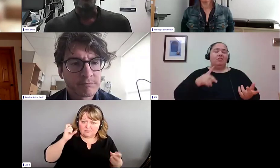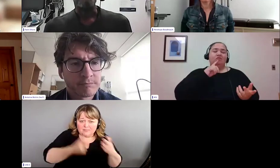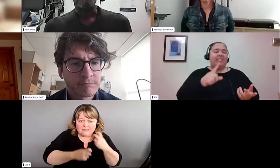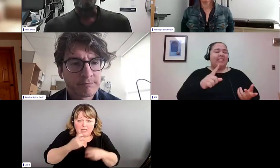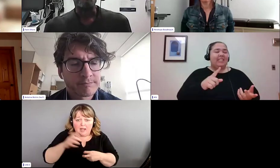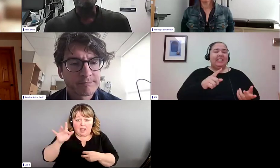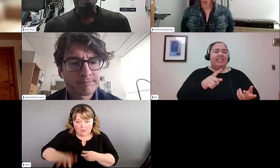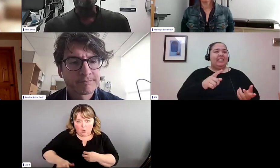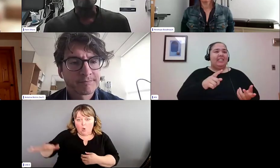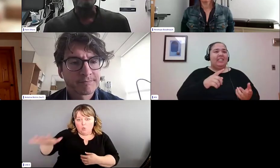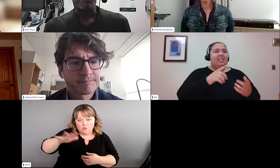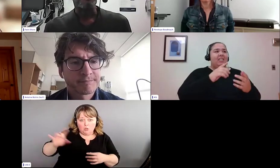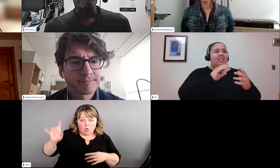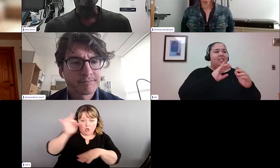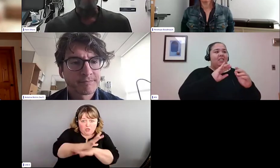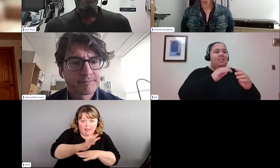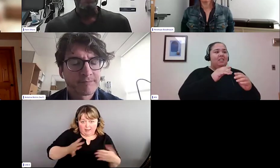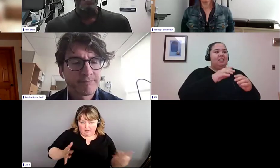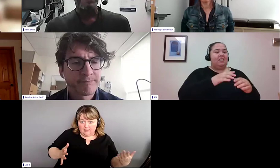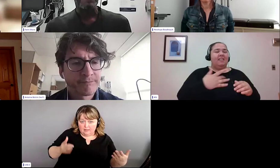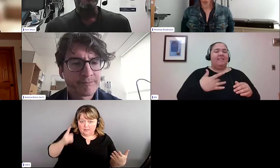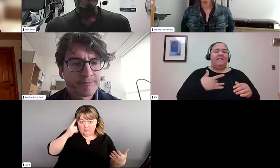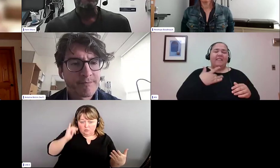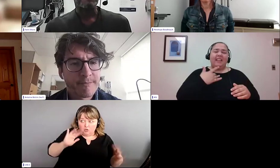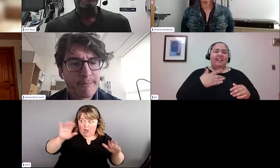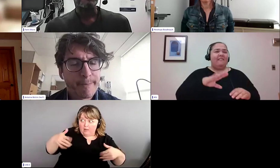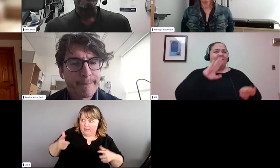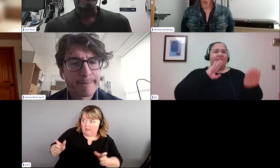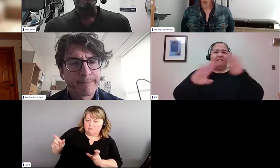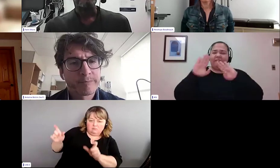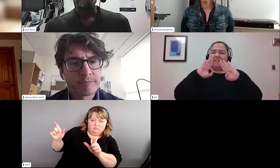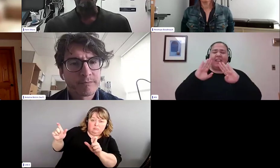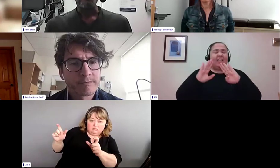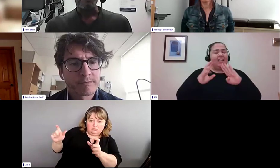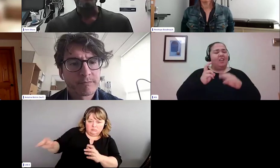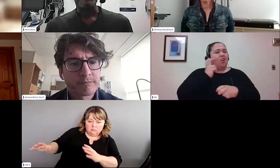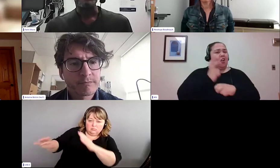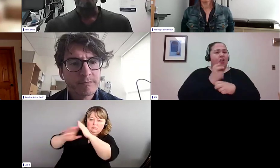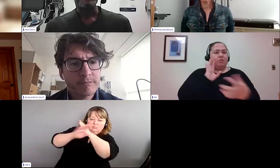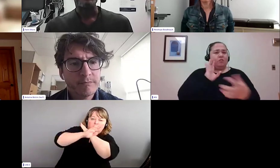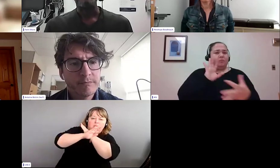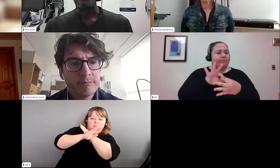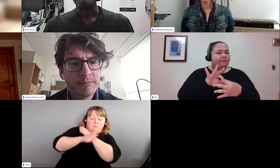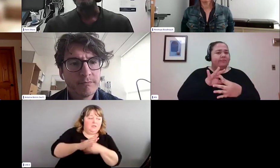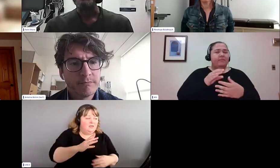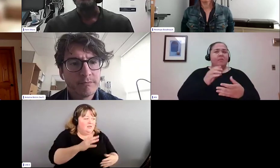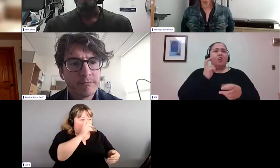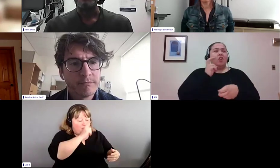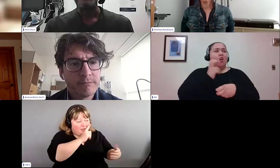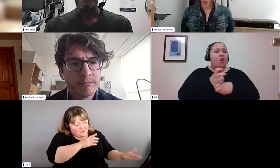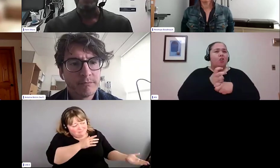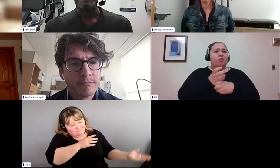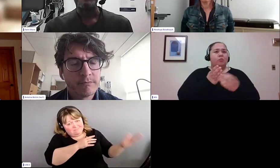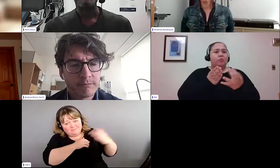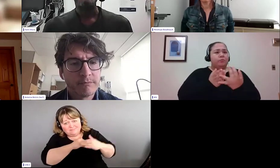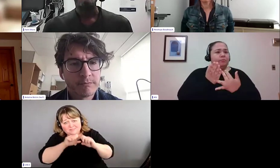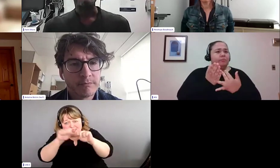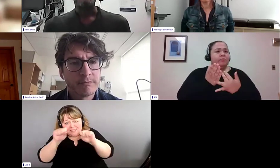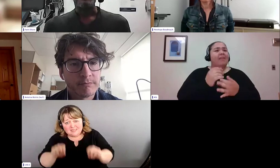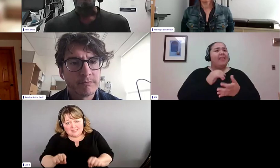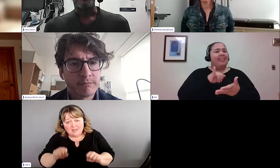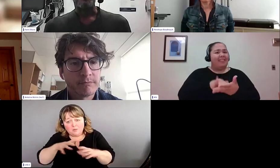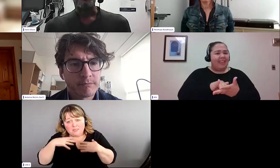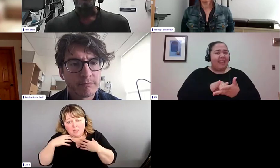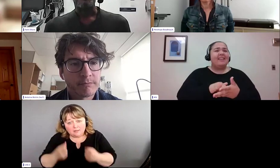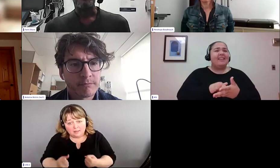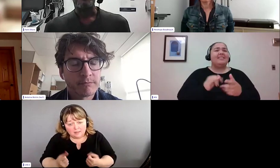And this is what is one of the major barriers to